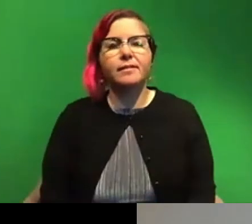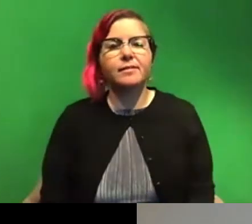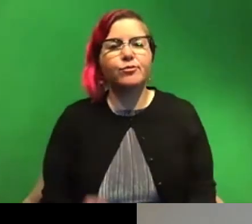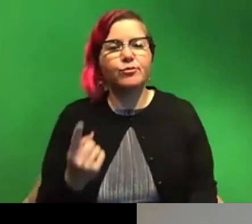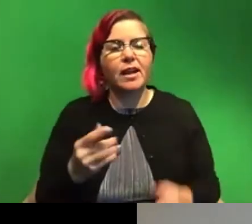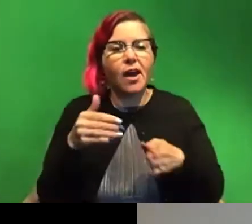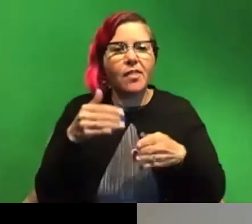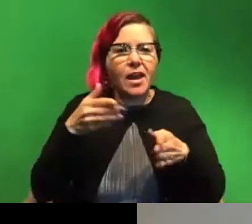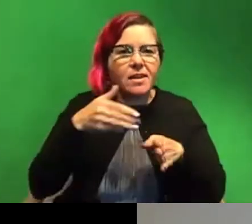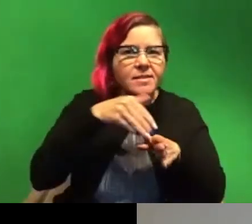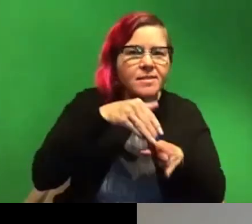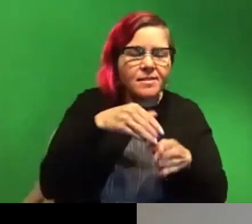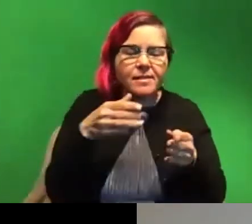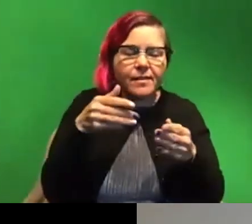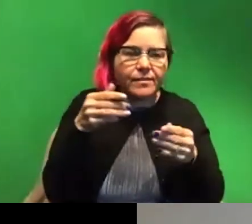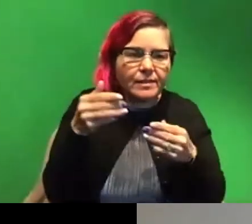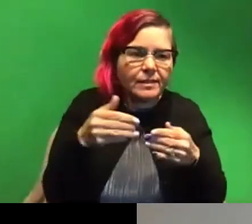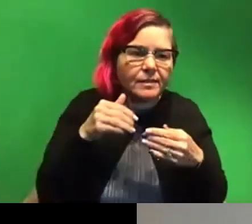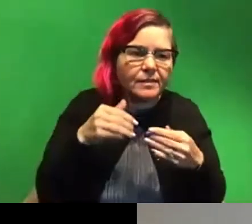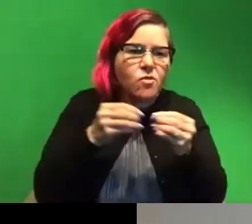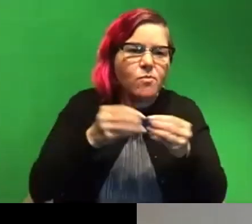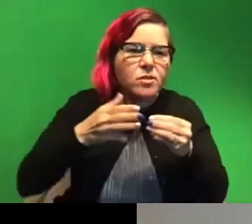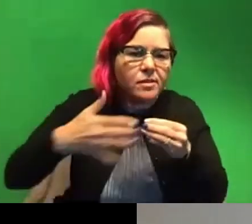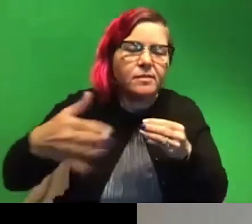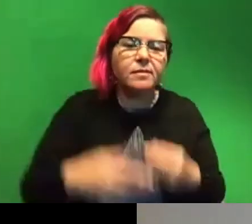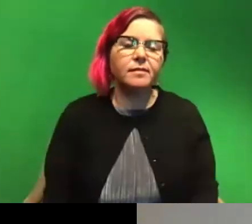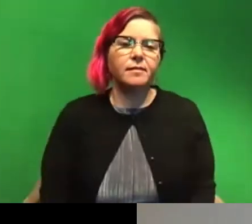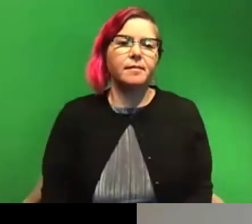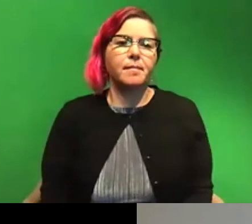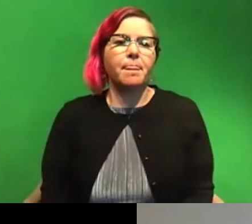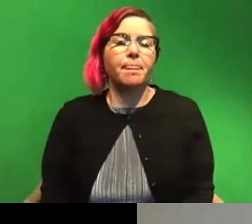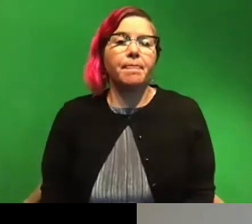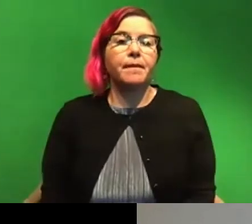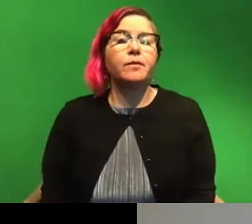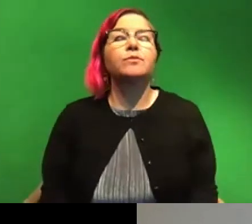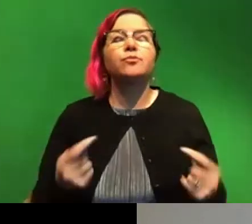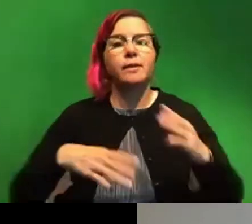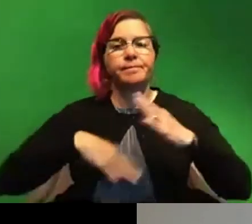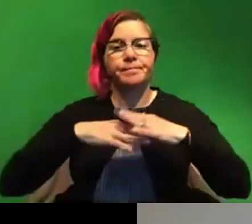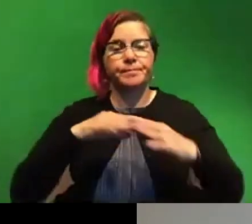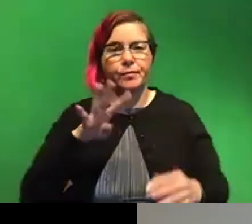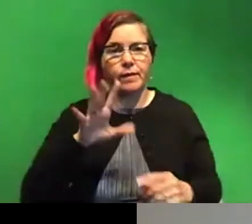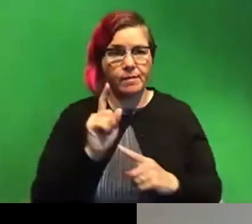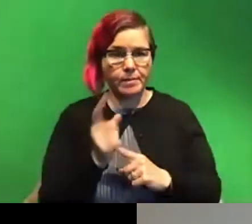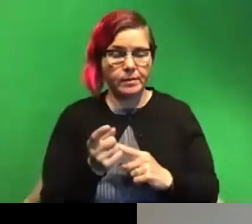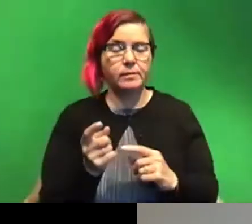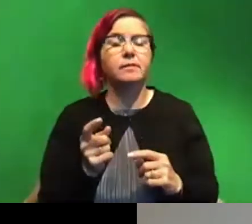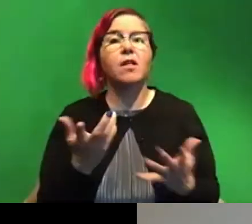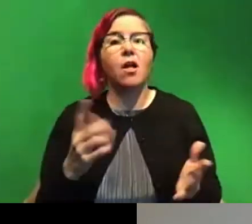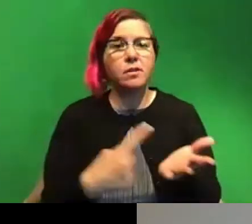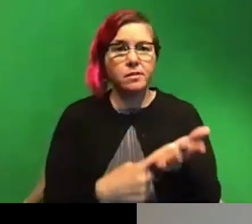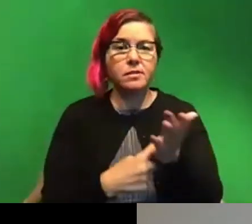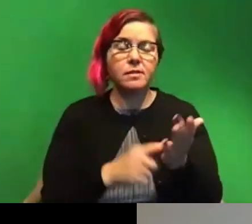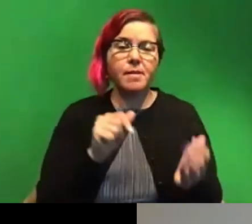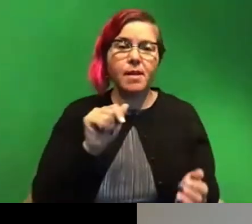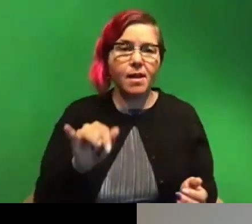really exhilarating, for sure. Yeah. All right, so we try to keep these sessions to about 45 minutes, and we have been talking about